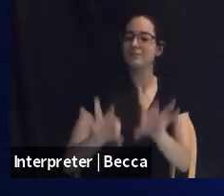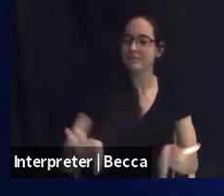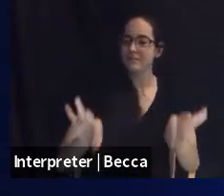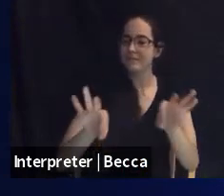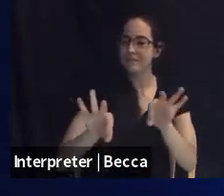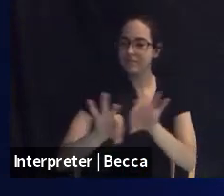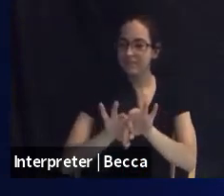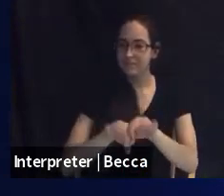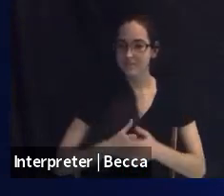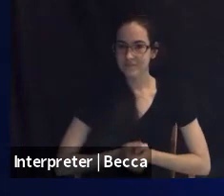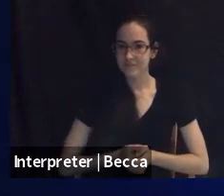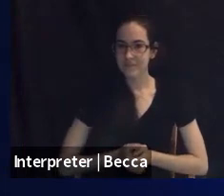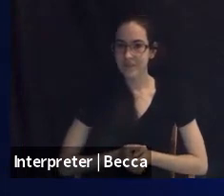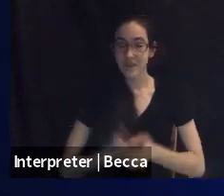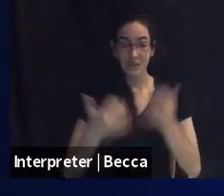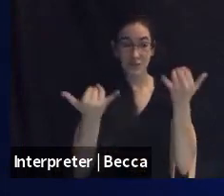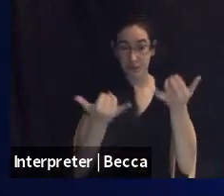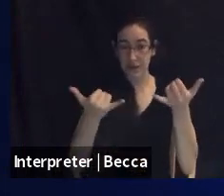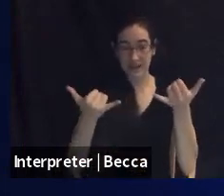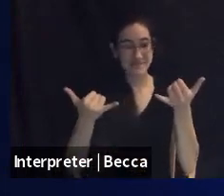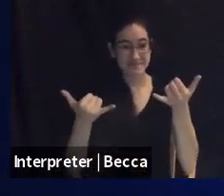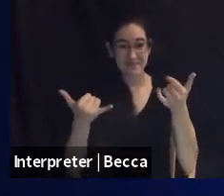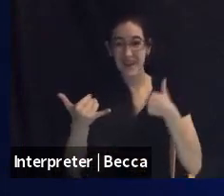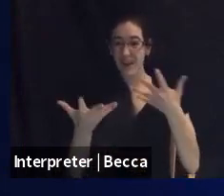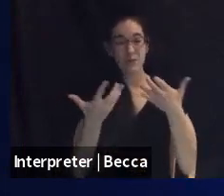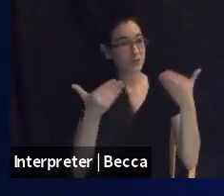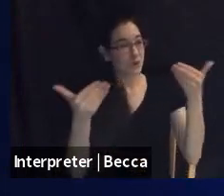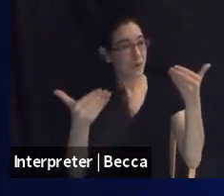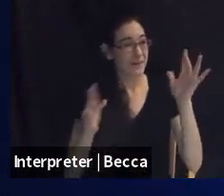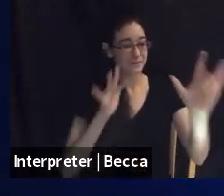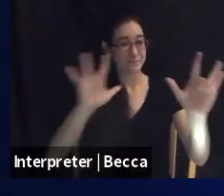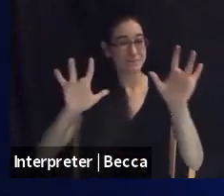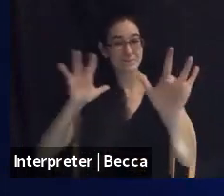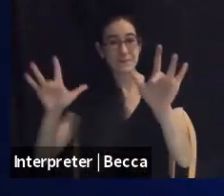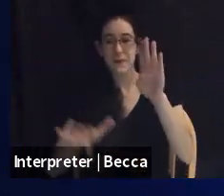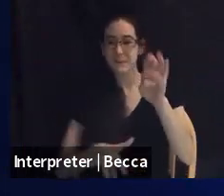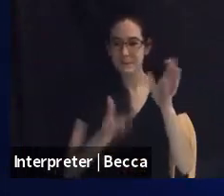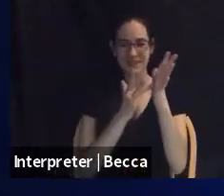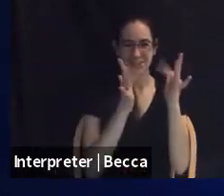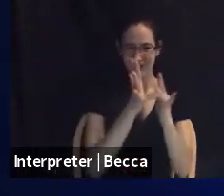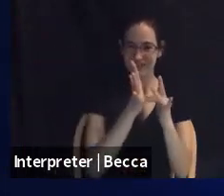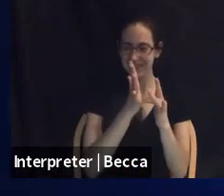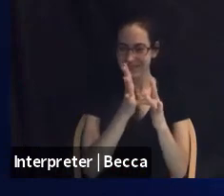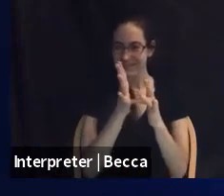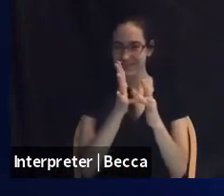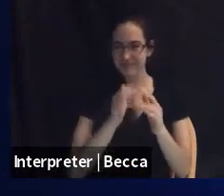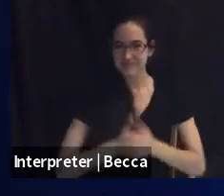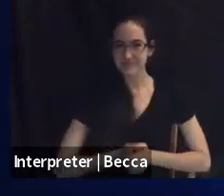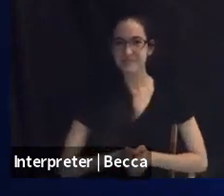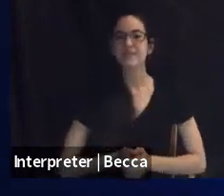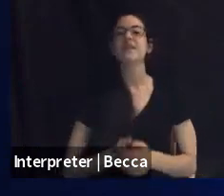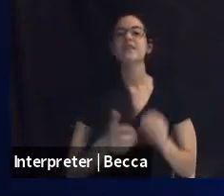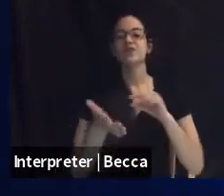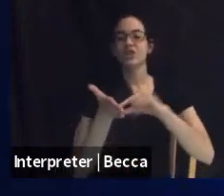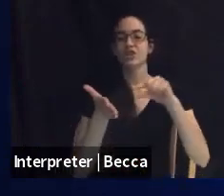doing, just be Jesus. This is an old adage, be Jesus with skin on, right? There's a scripture that says,